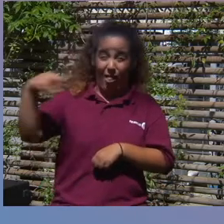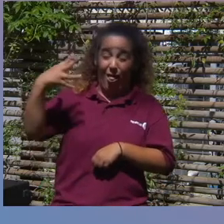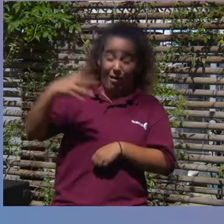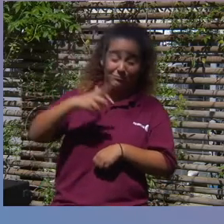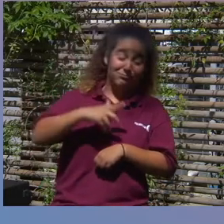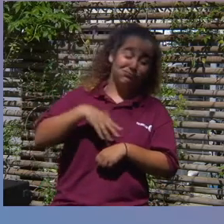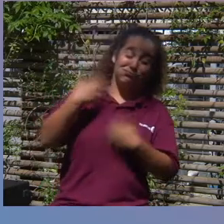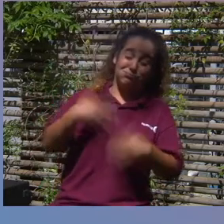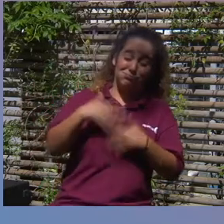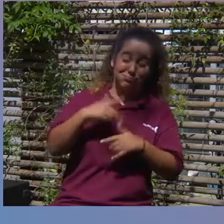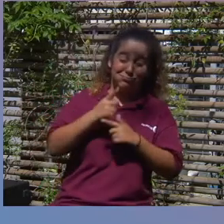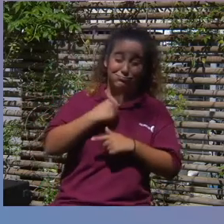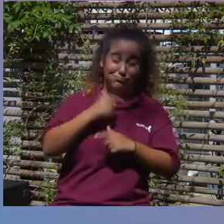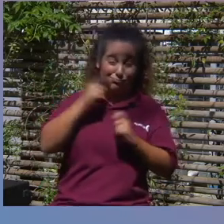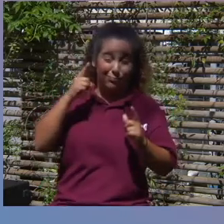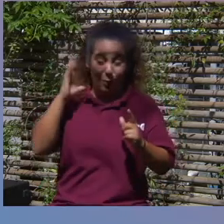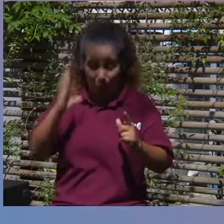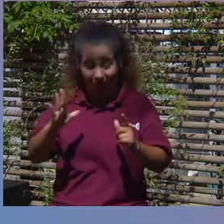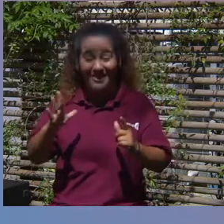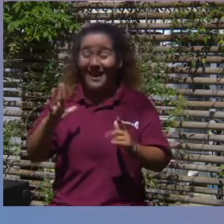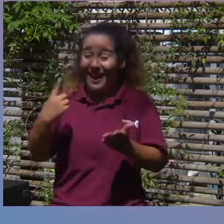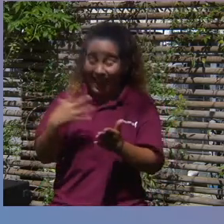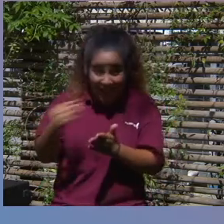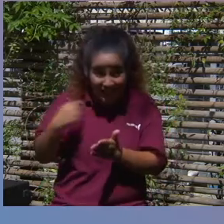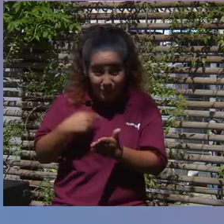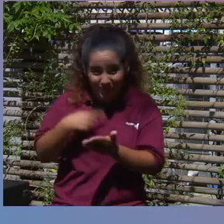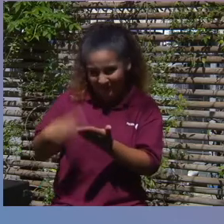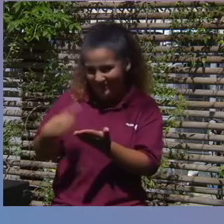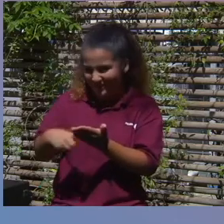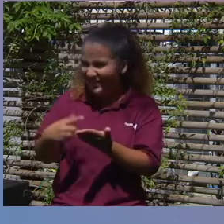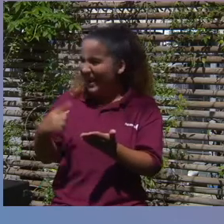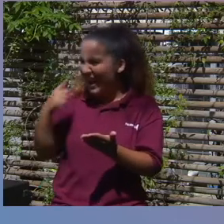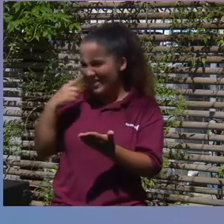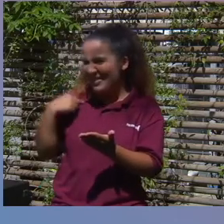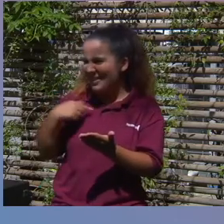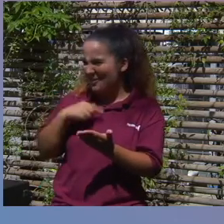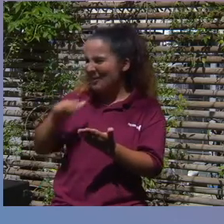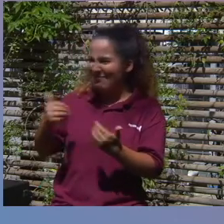have a conversation. No, I could use a little toast right now.